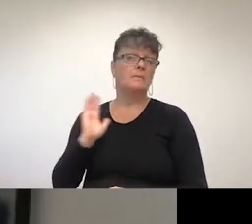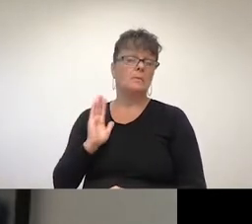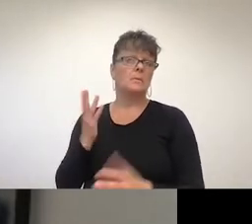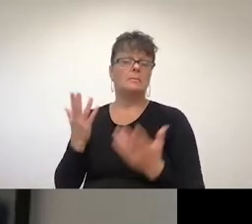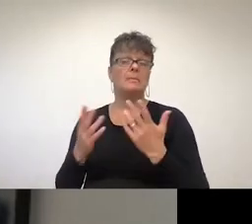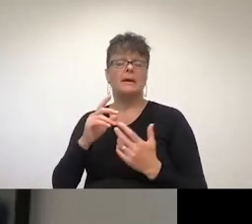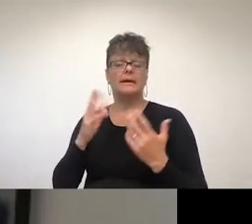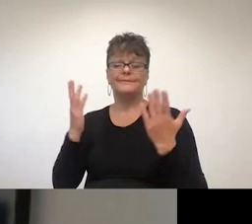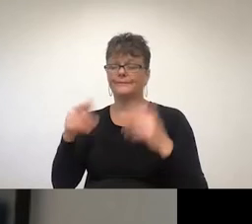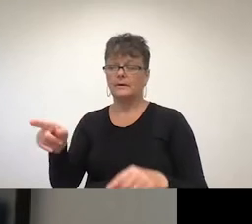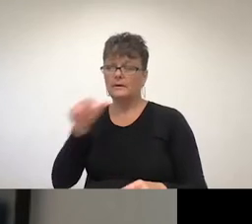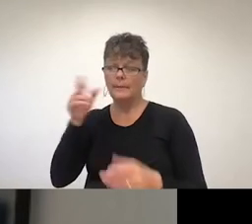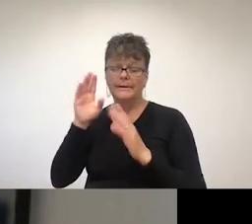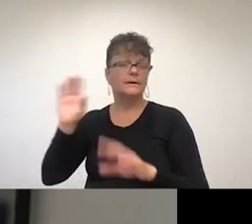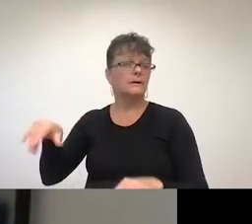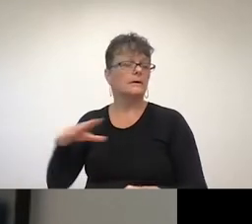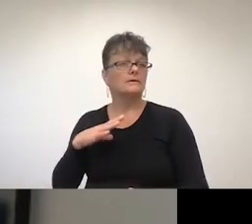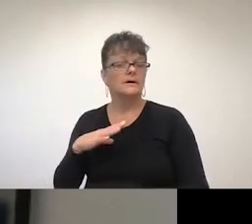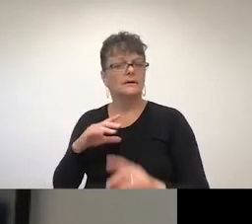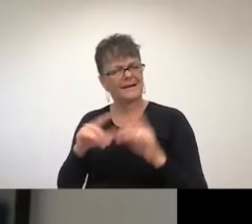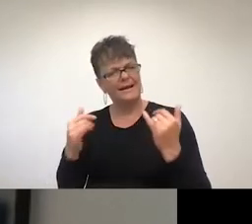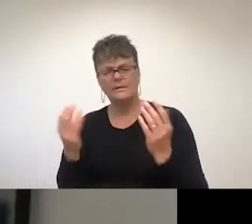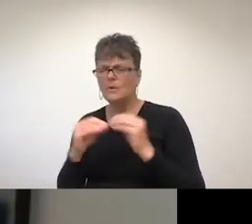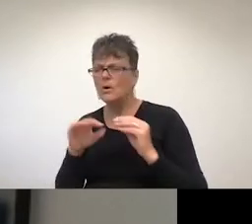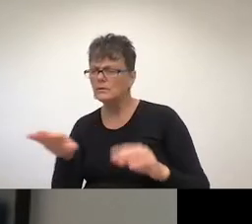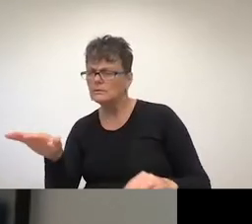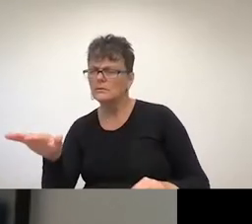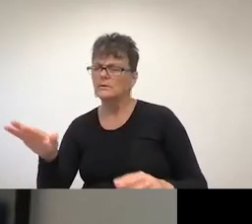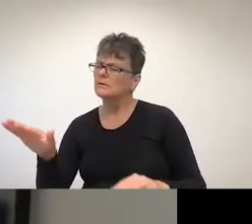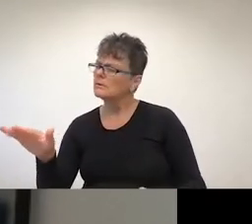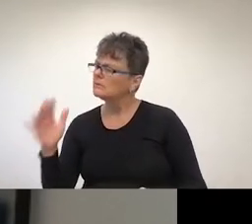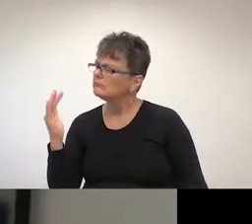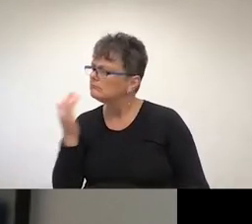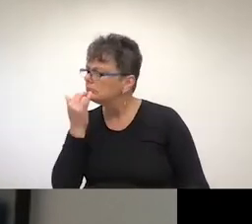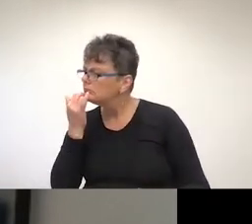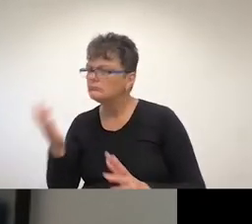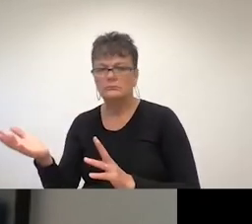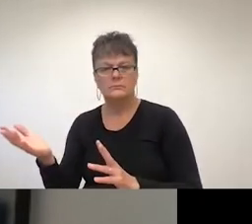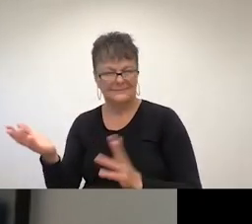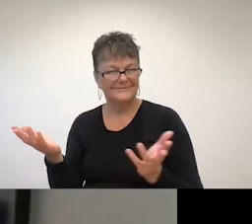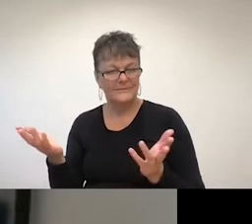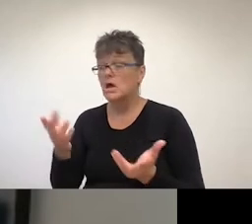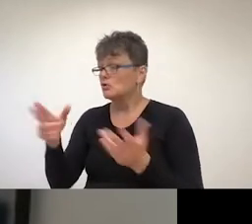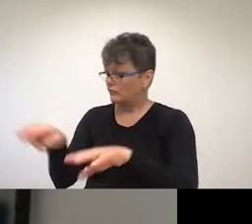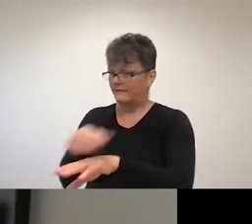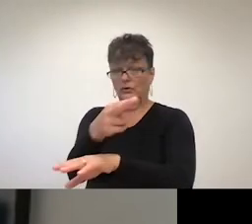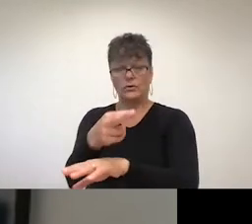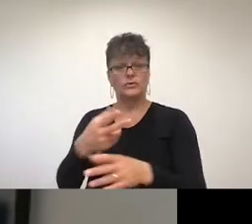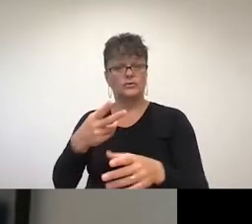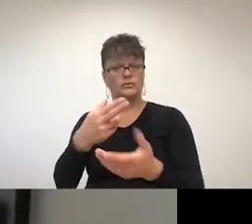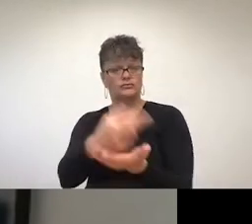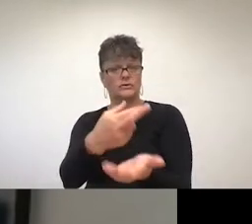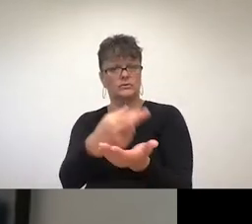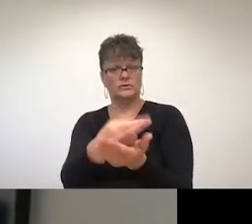pandemic. Of course, we want to be ready to refer students to resources that are available at George Brown in terms